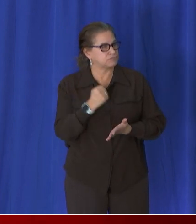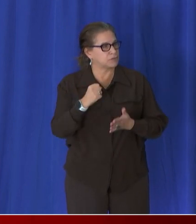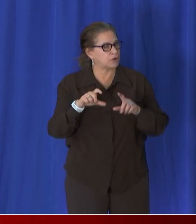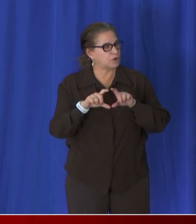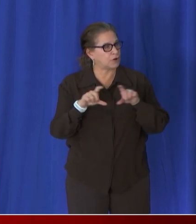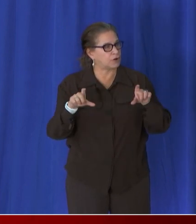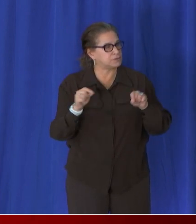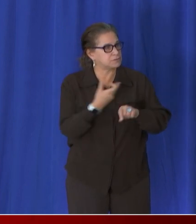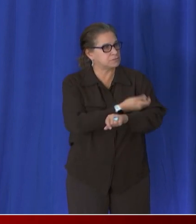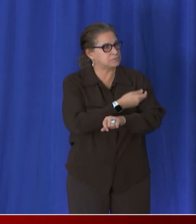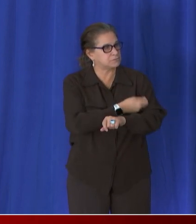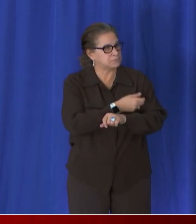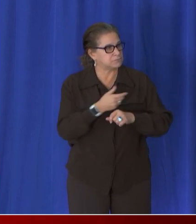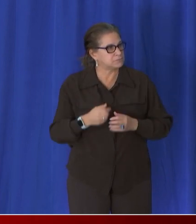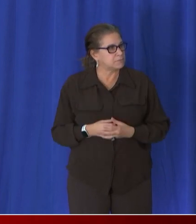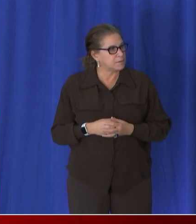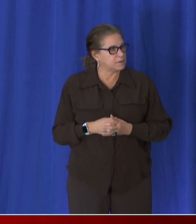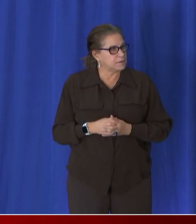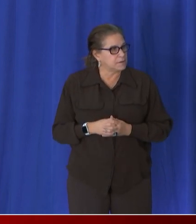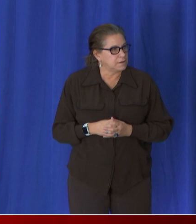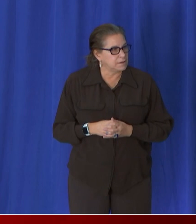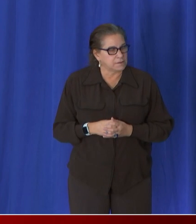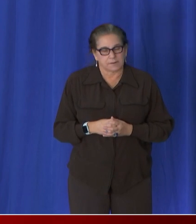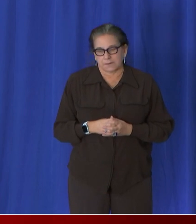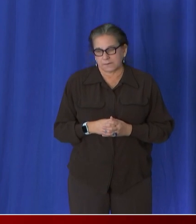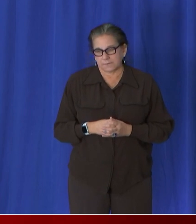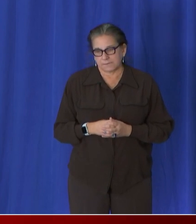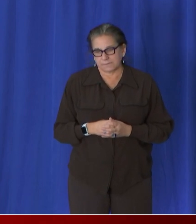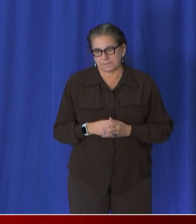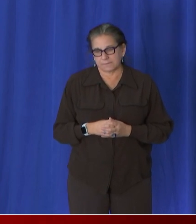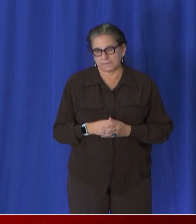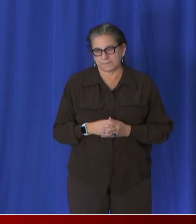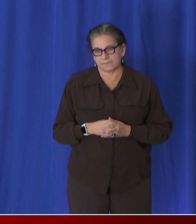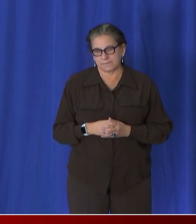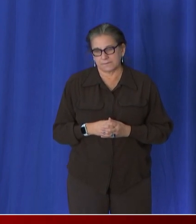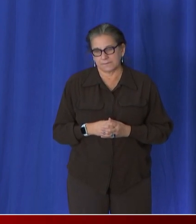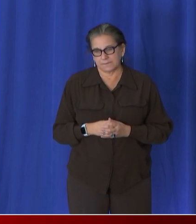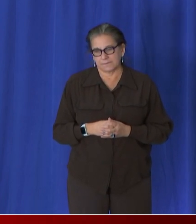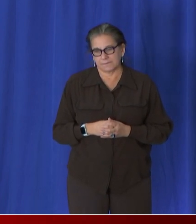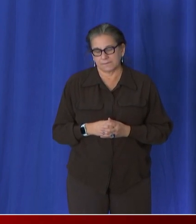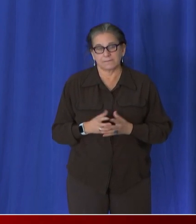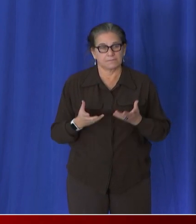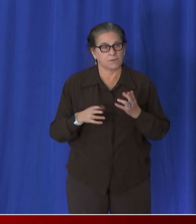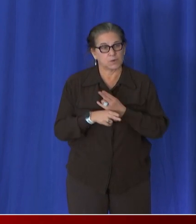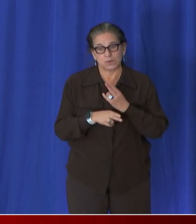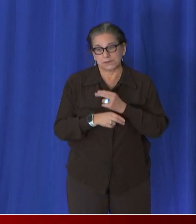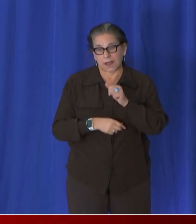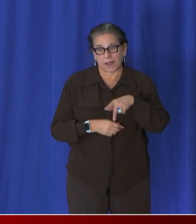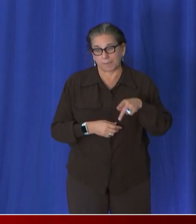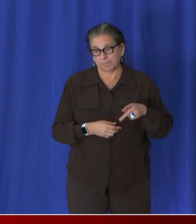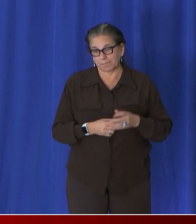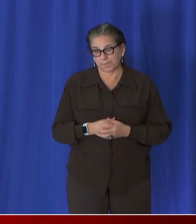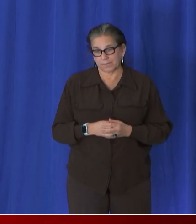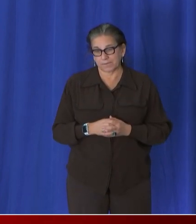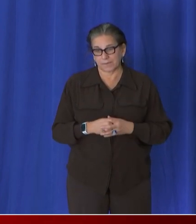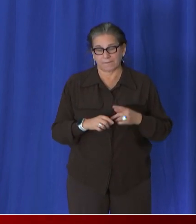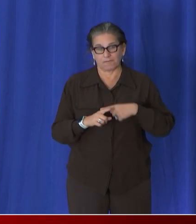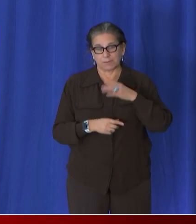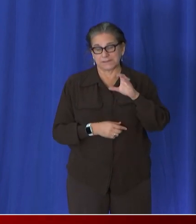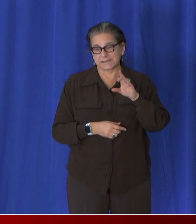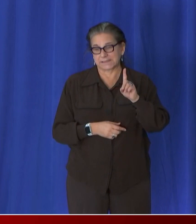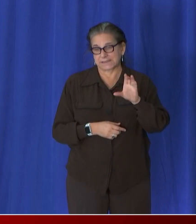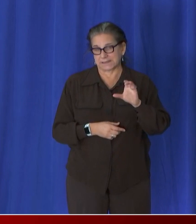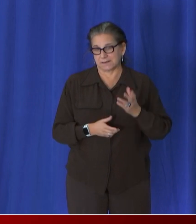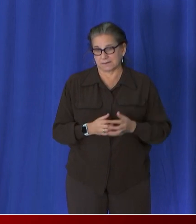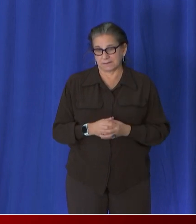Clear. In the coming days, we will be releasing more guidance around these requirements, but we wanted to announce it today